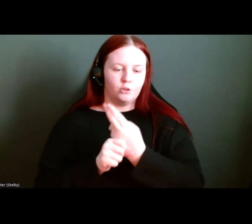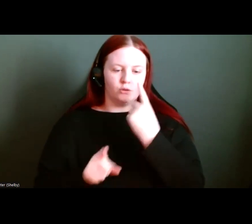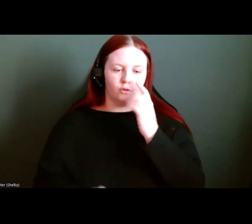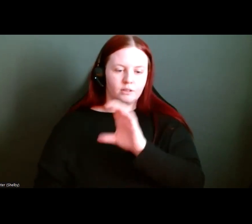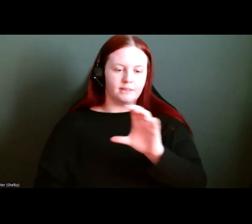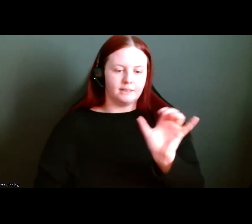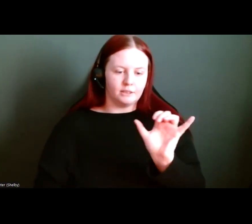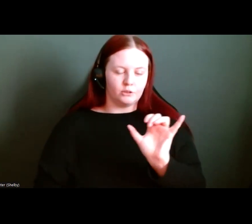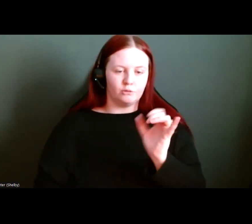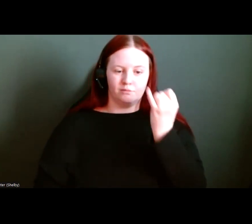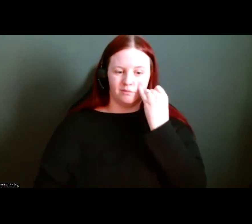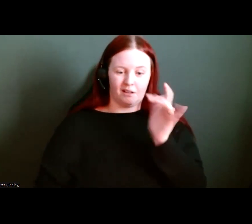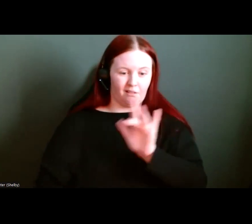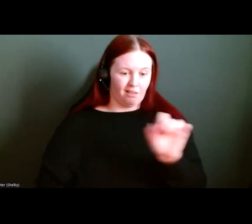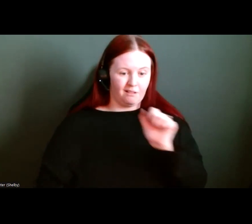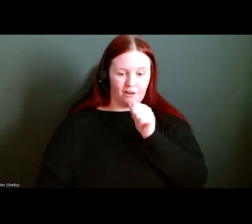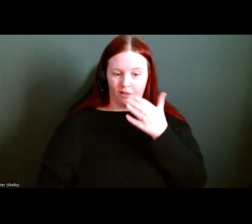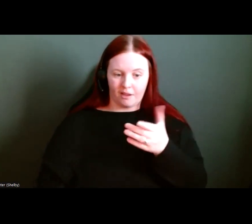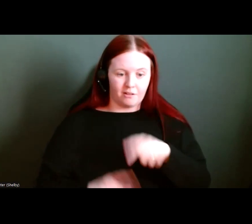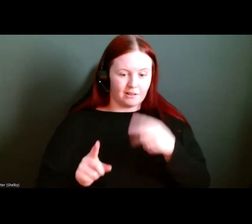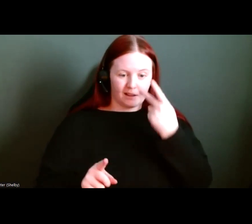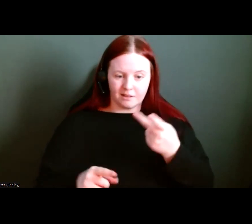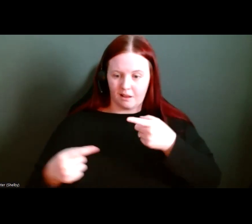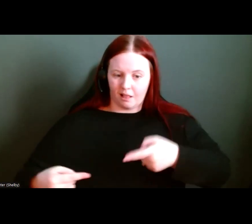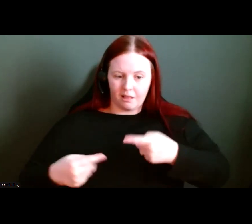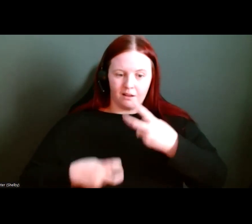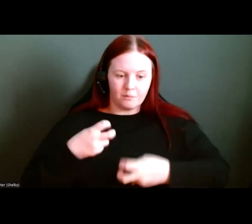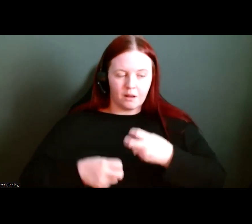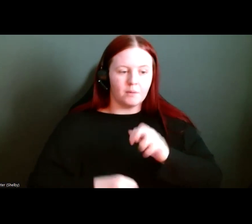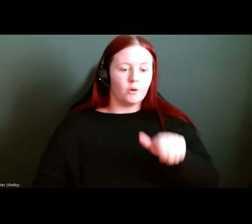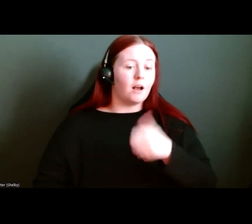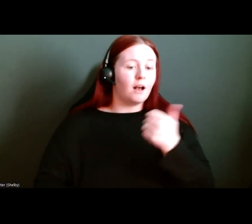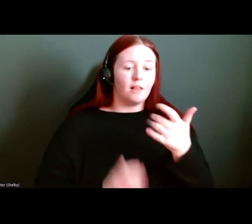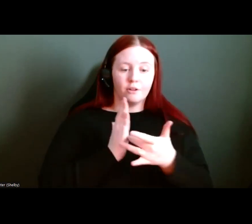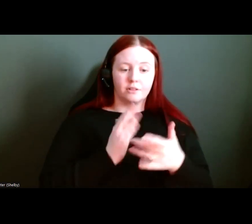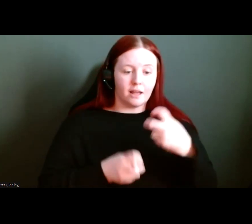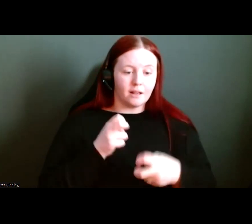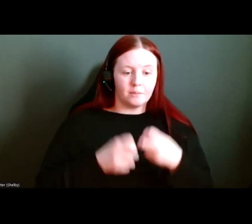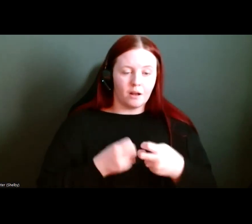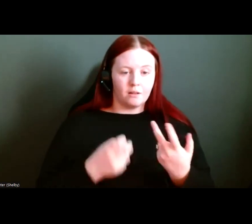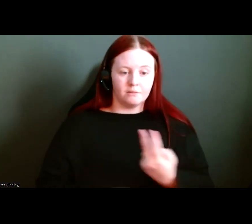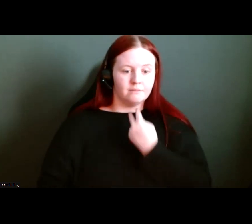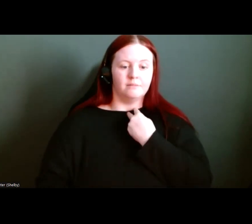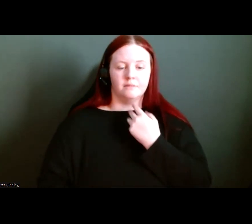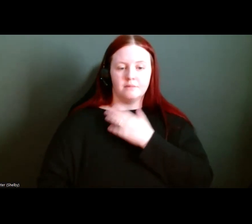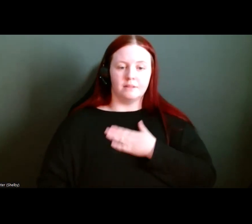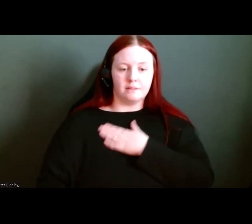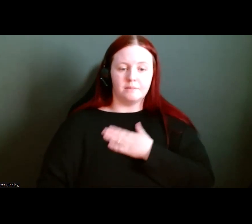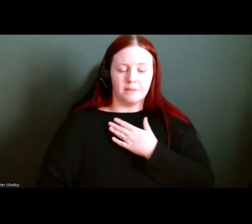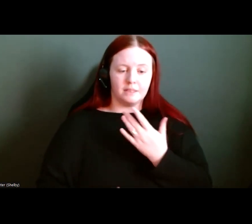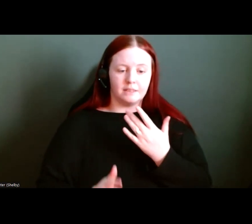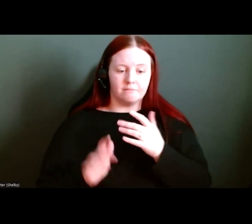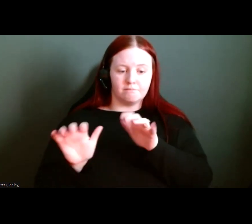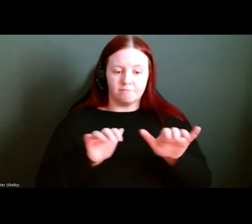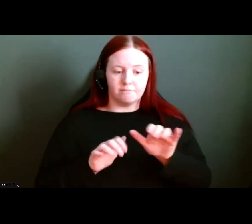If you cannot see the captions or you encounter any other technical issue during the session, please don't hesitate to put a comment